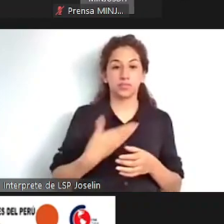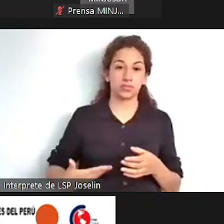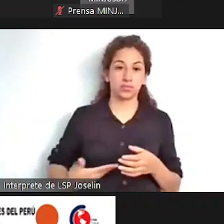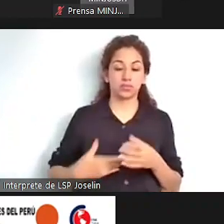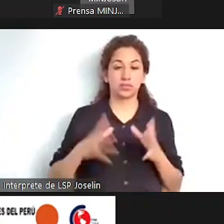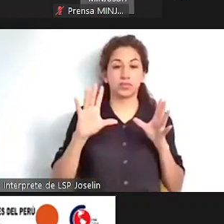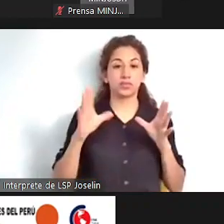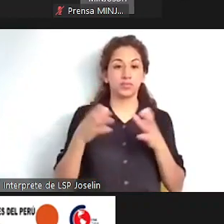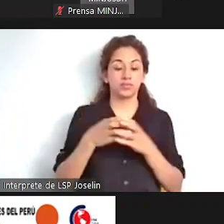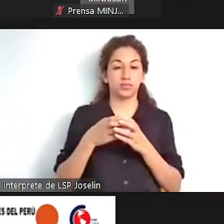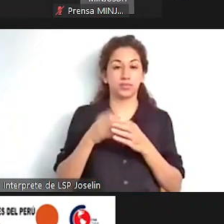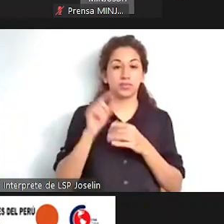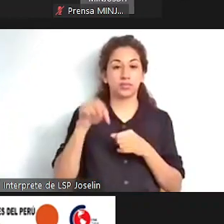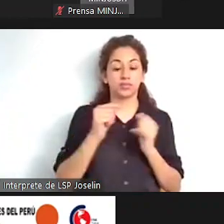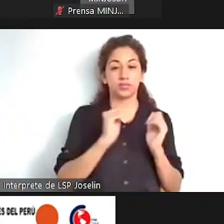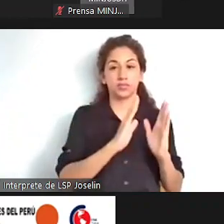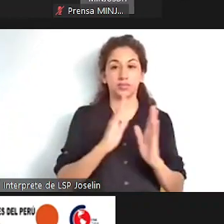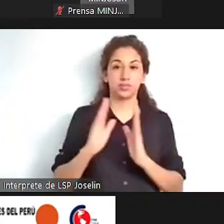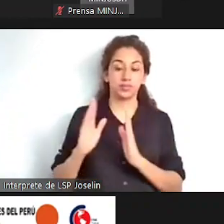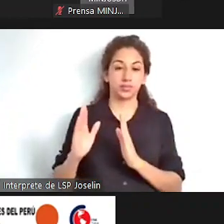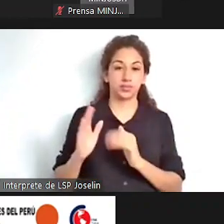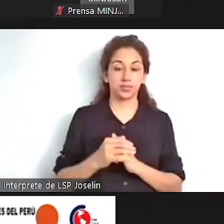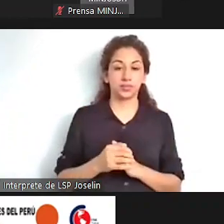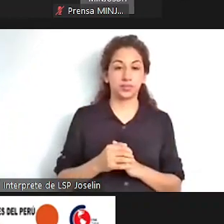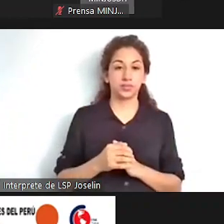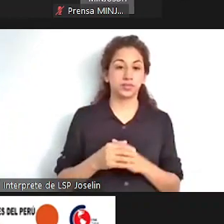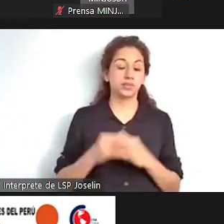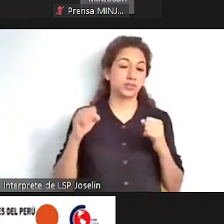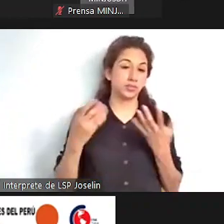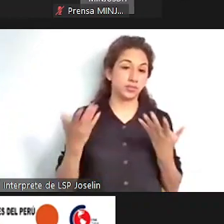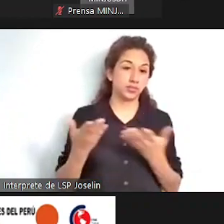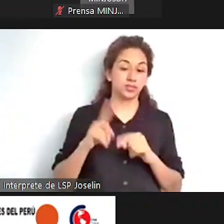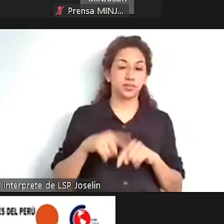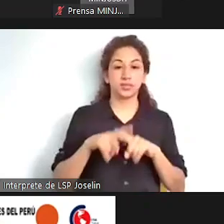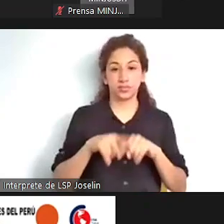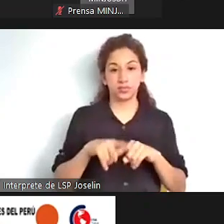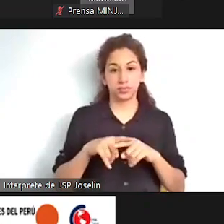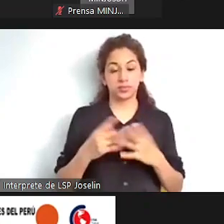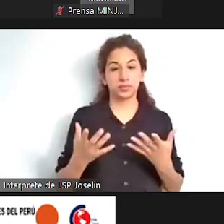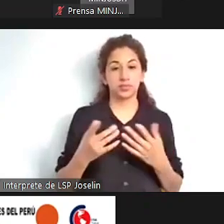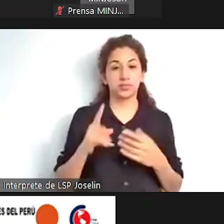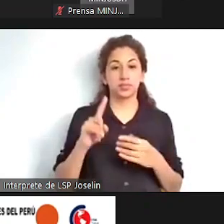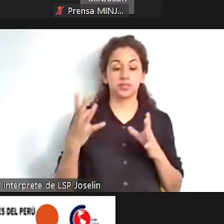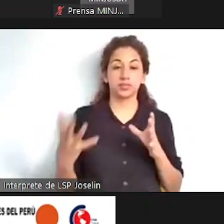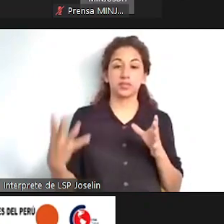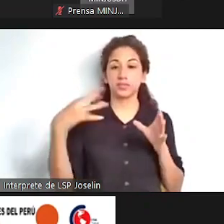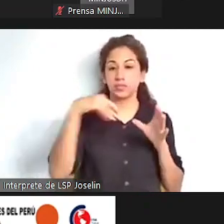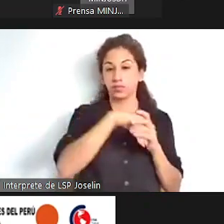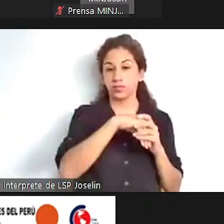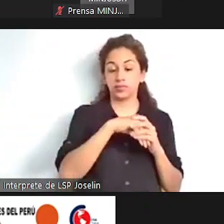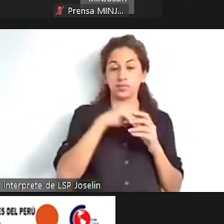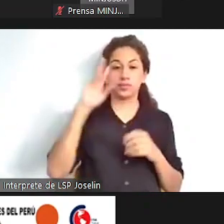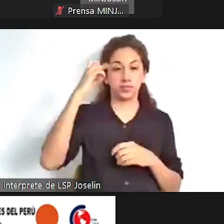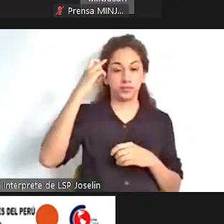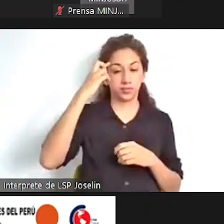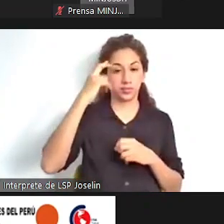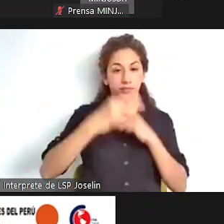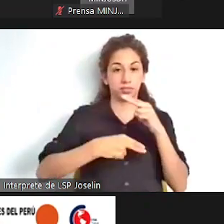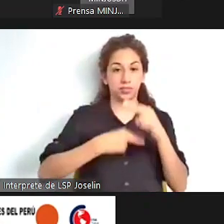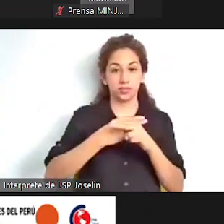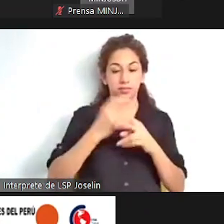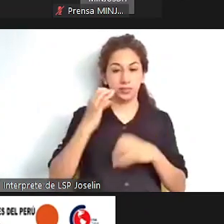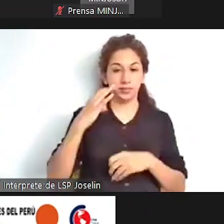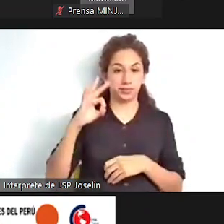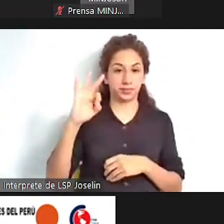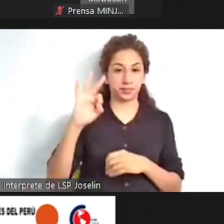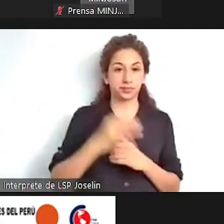a lot of involvement in the government as a whole in the process of forms probably this will come into play with